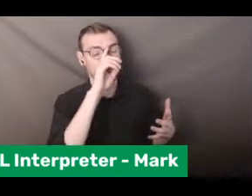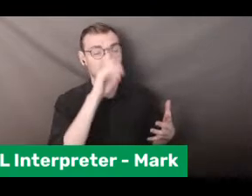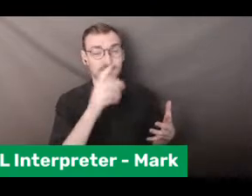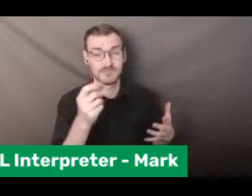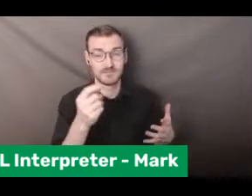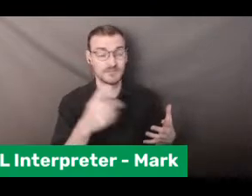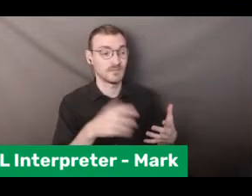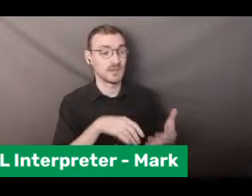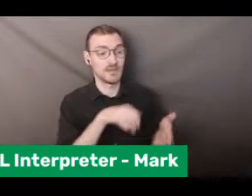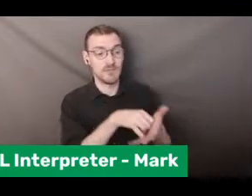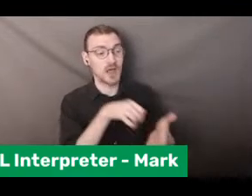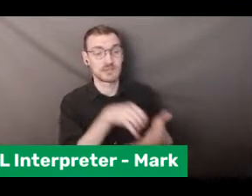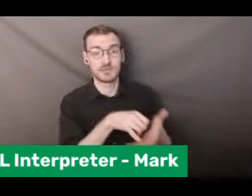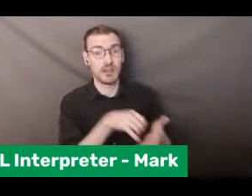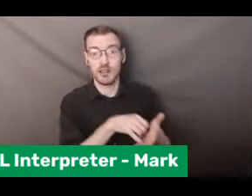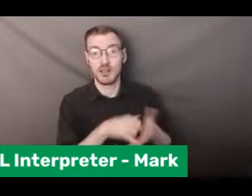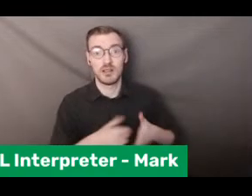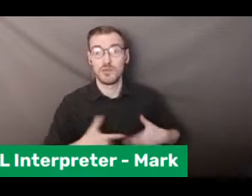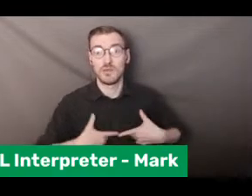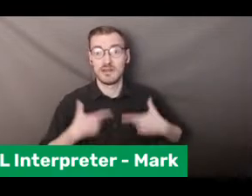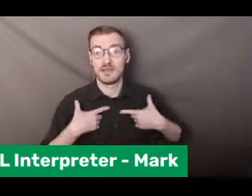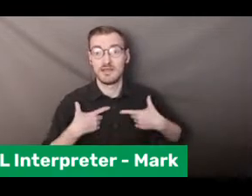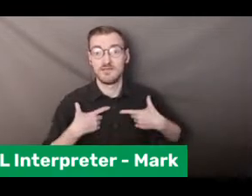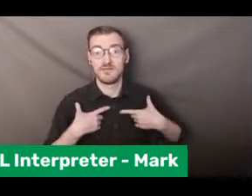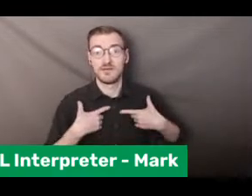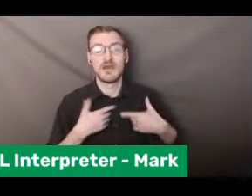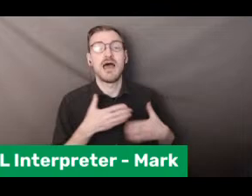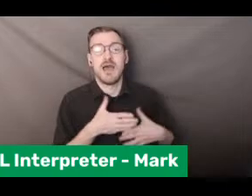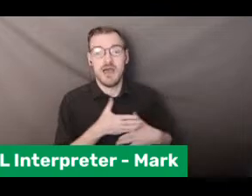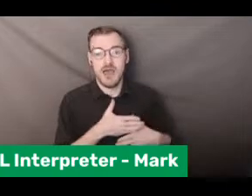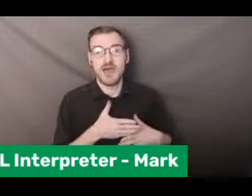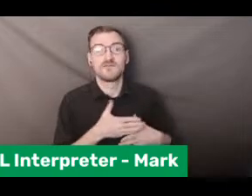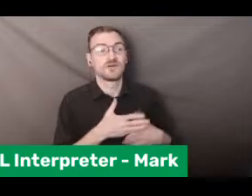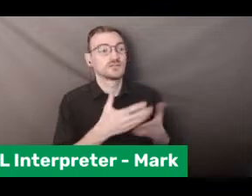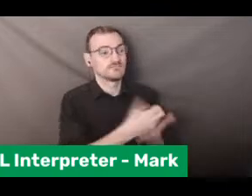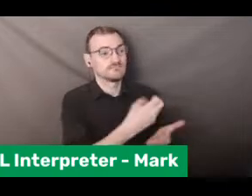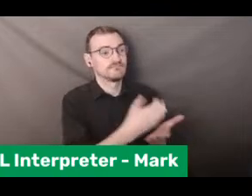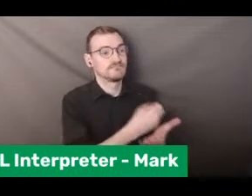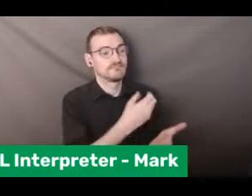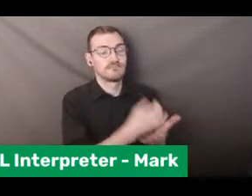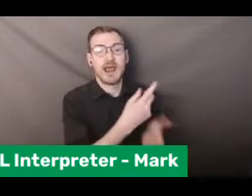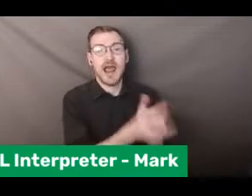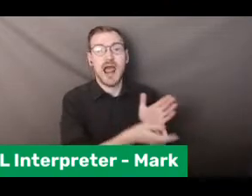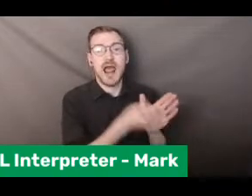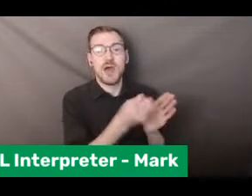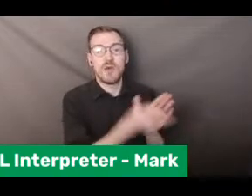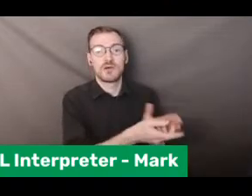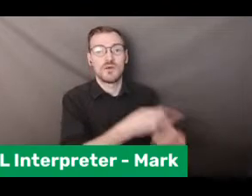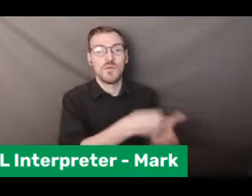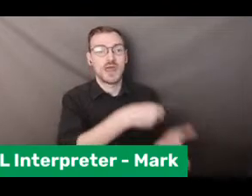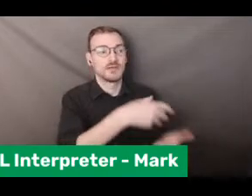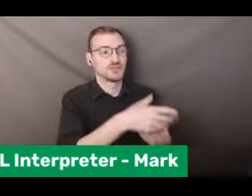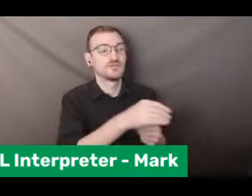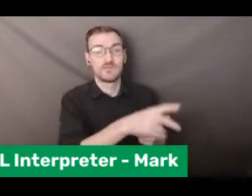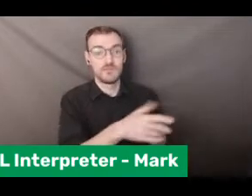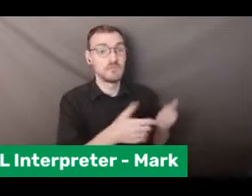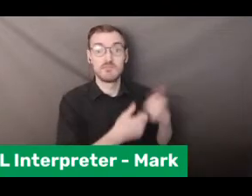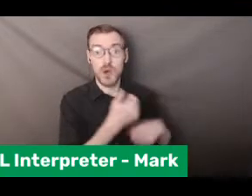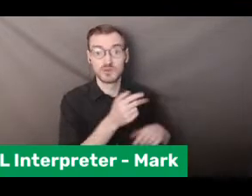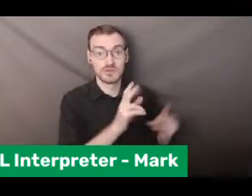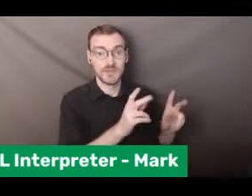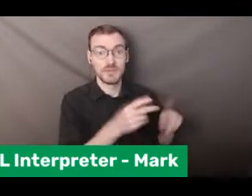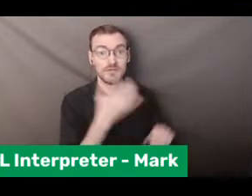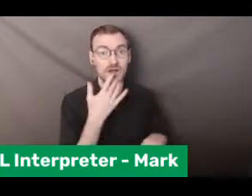live on the average hourly wage of most people of color in this city.